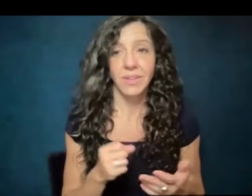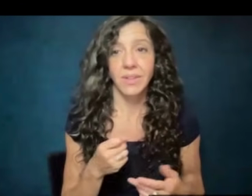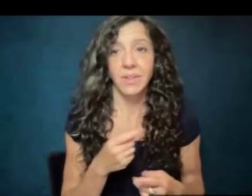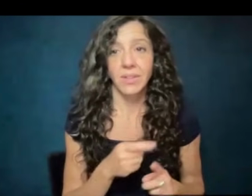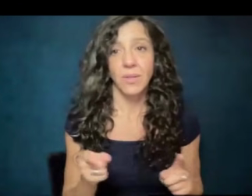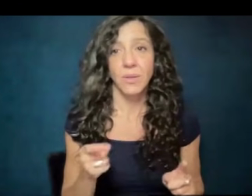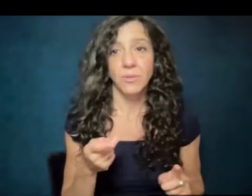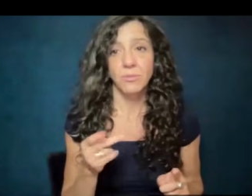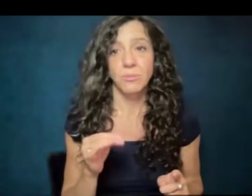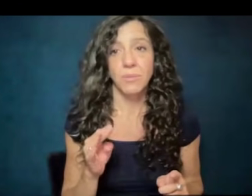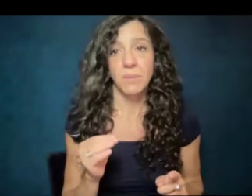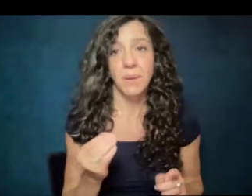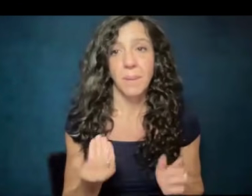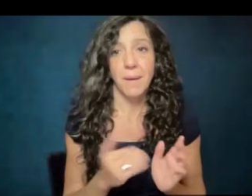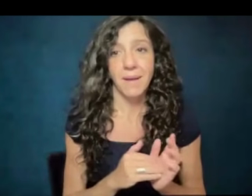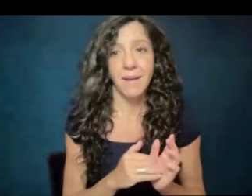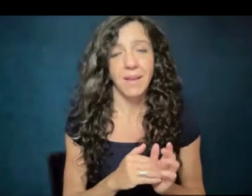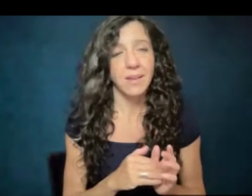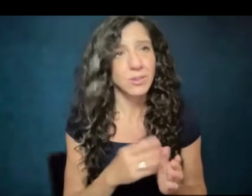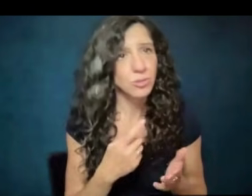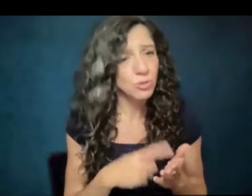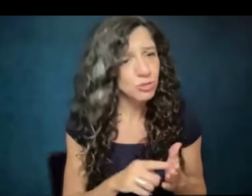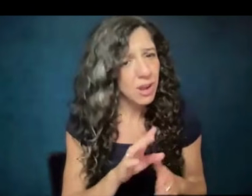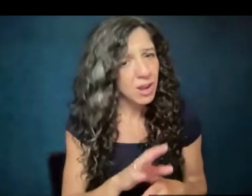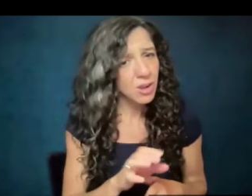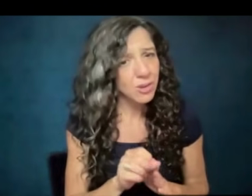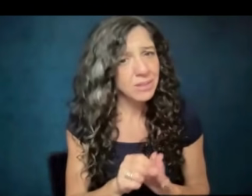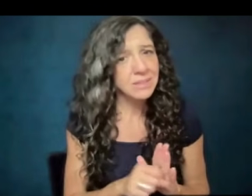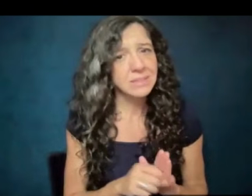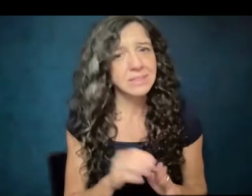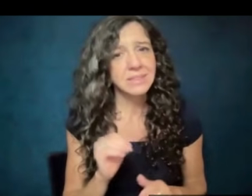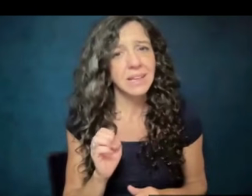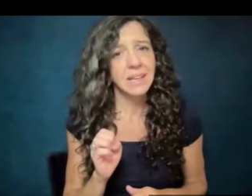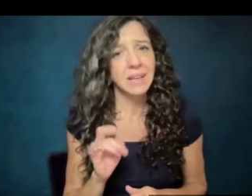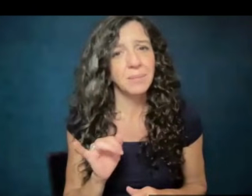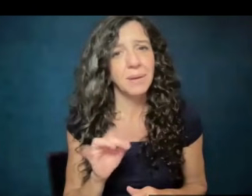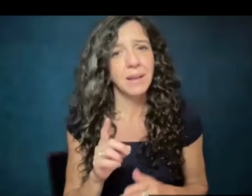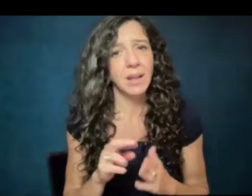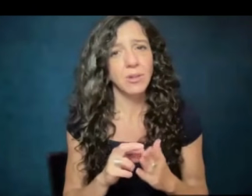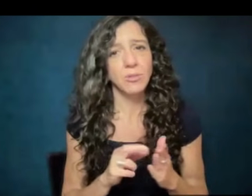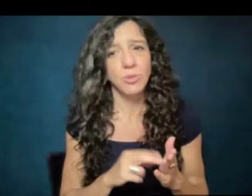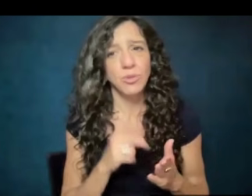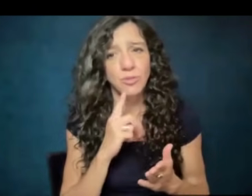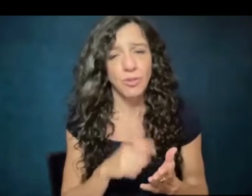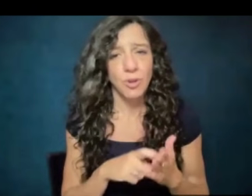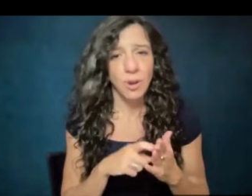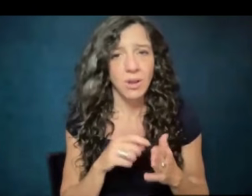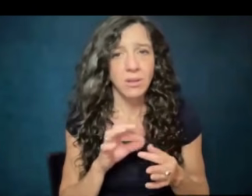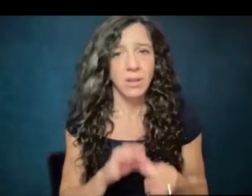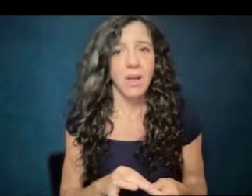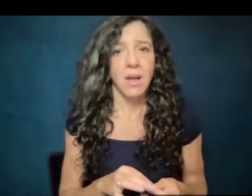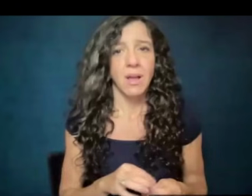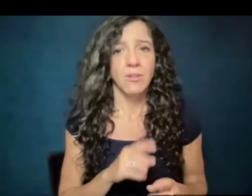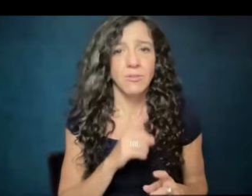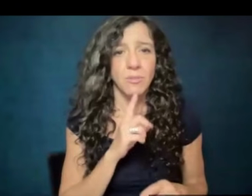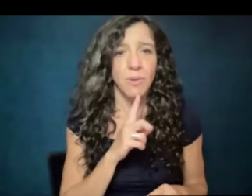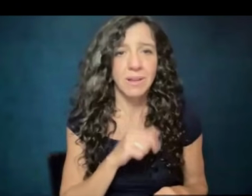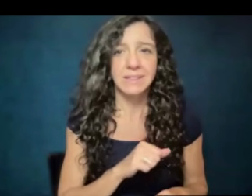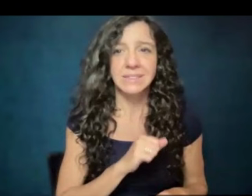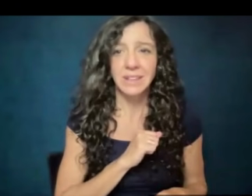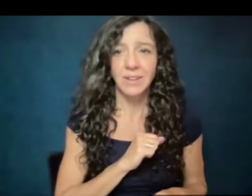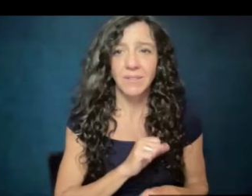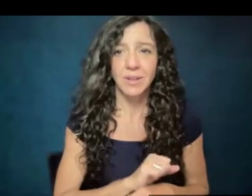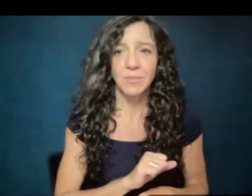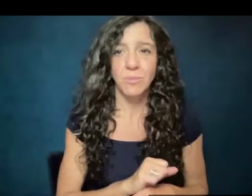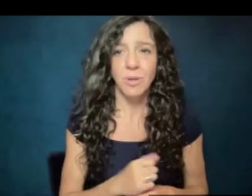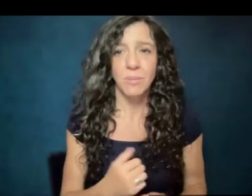premiums again. So check your state Medicaid rules for requirements on reporting self-employment